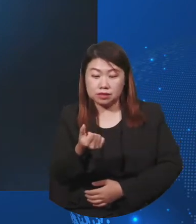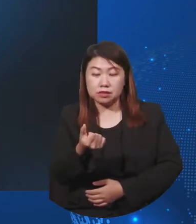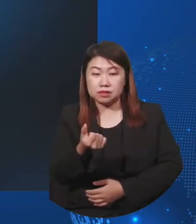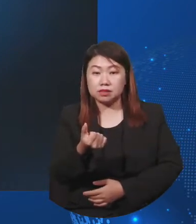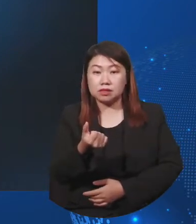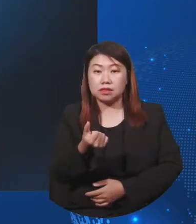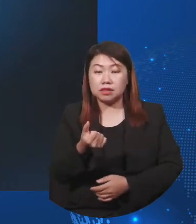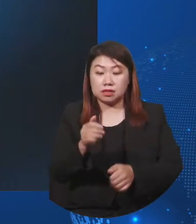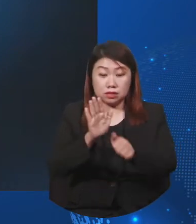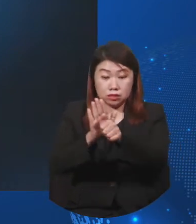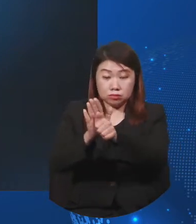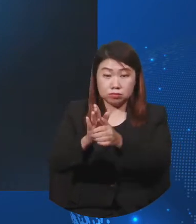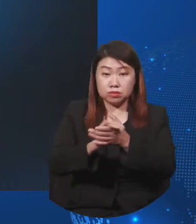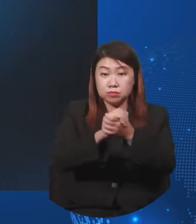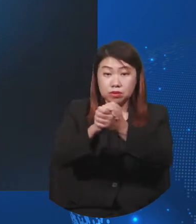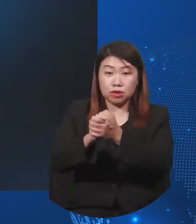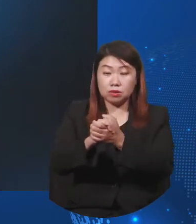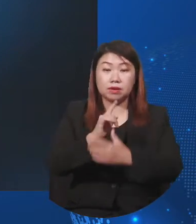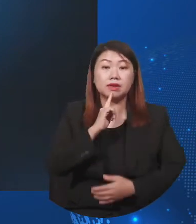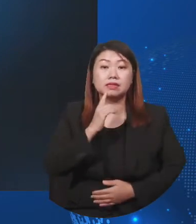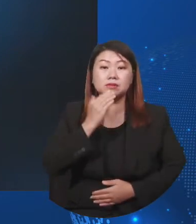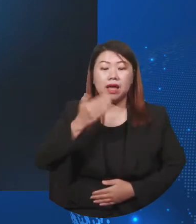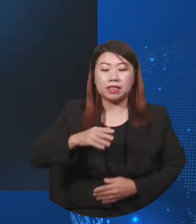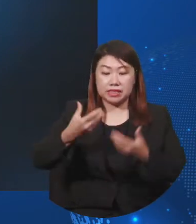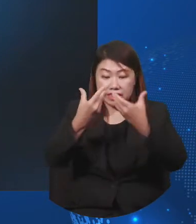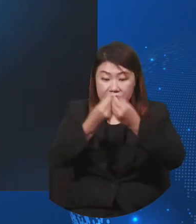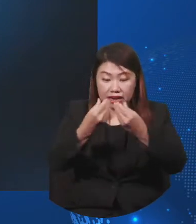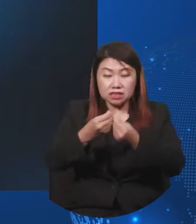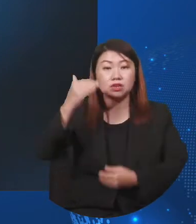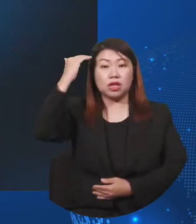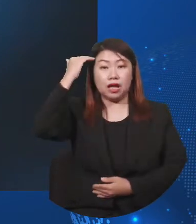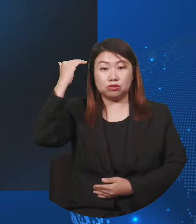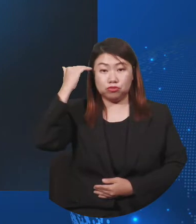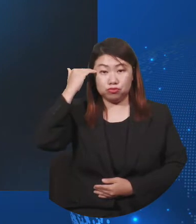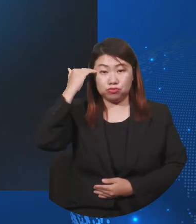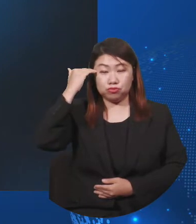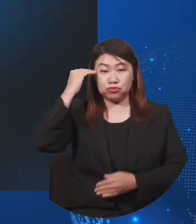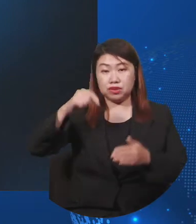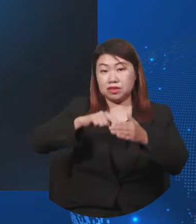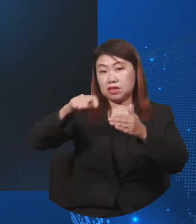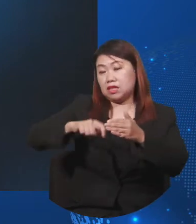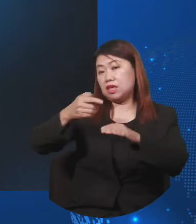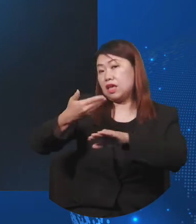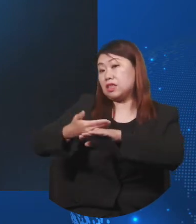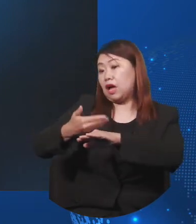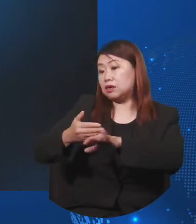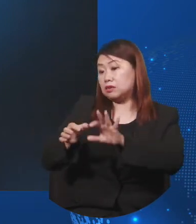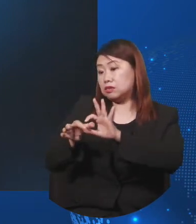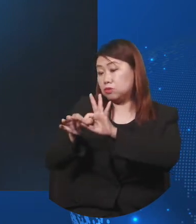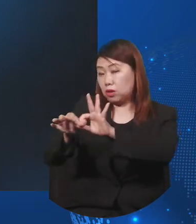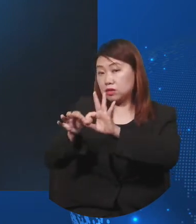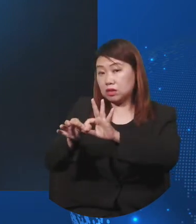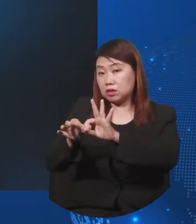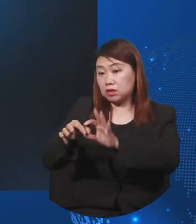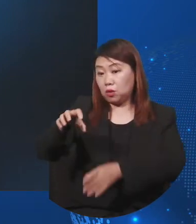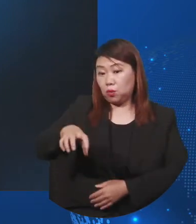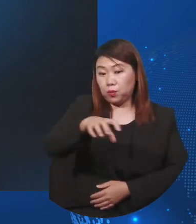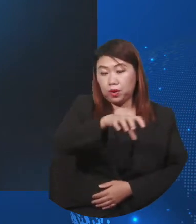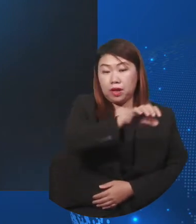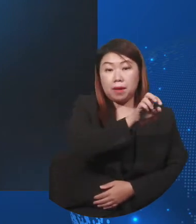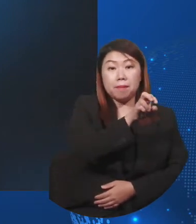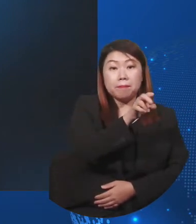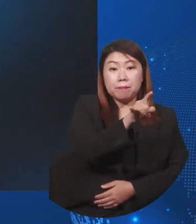in Republic of Korea work with our office in partnership with Mekong River Commission Secretariat